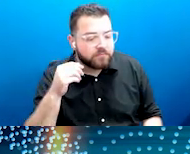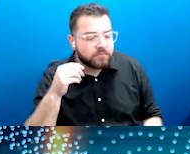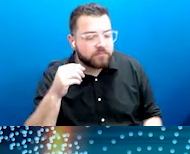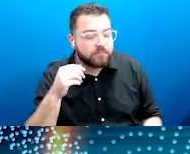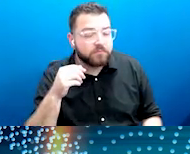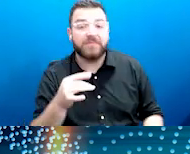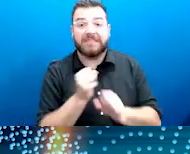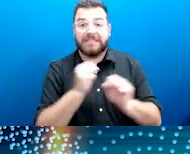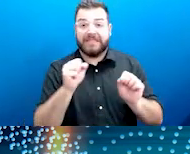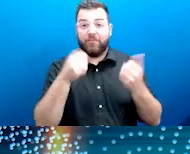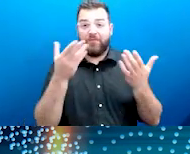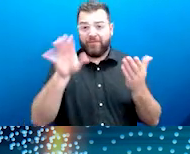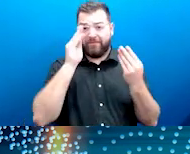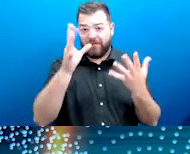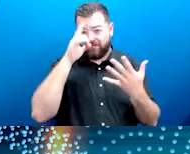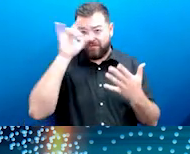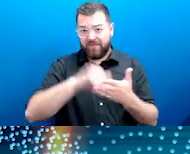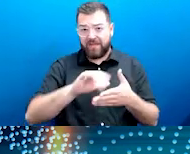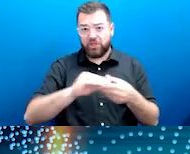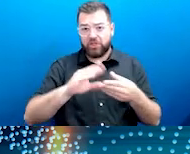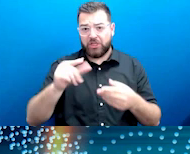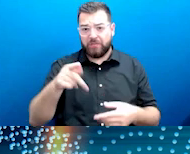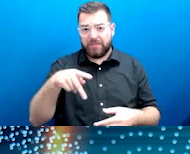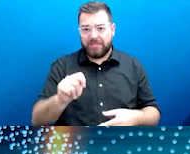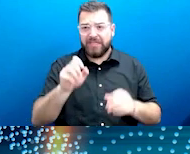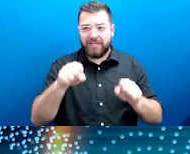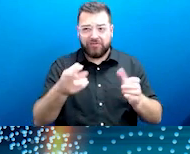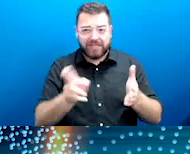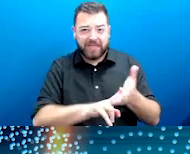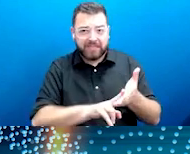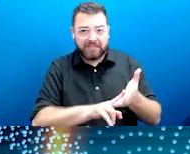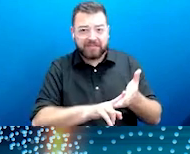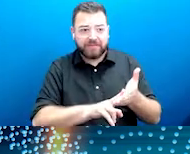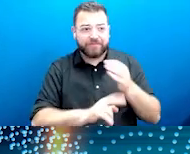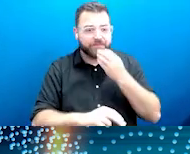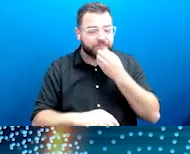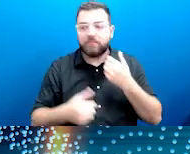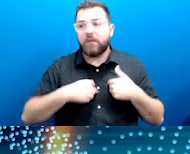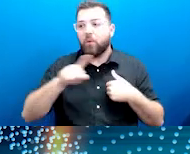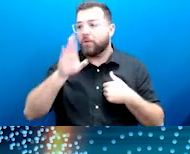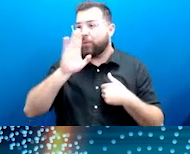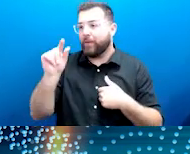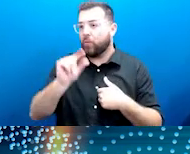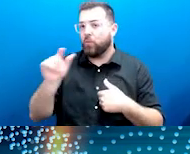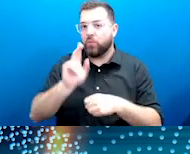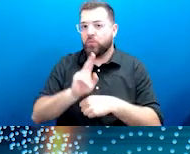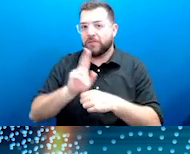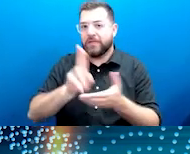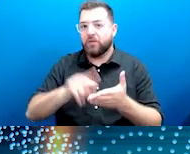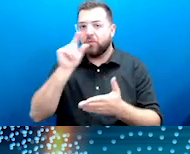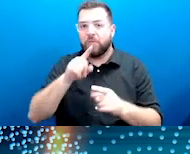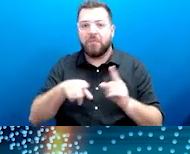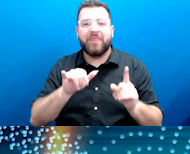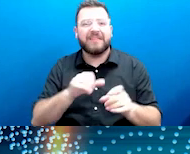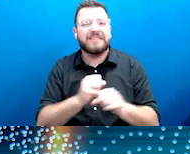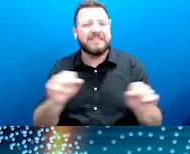your information to them? It's, Well, it's just usually, I only hit the Google where you just use Google, but I would say that that's pretty safe because